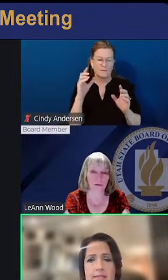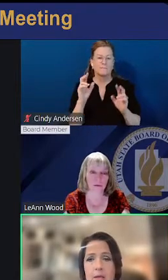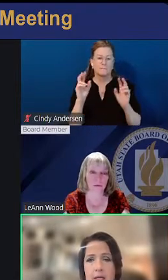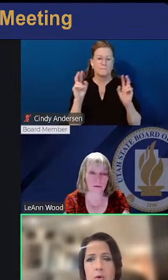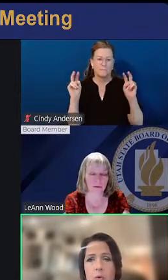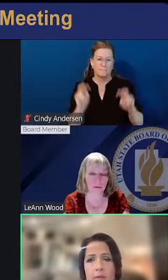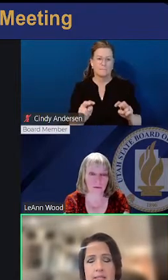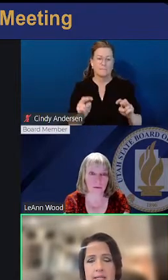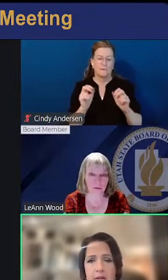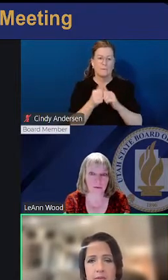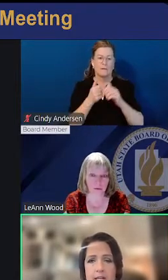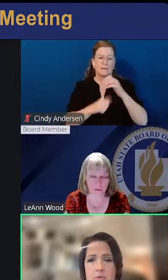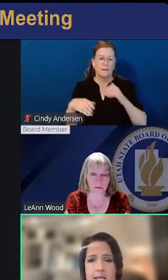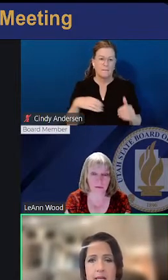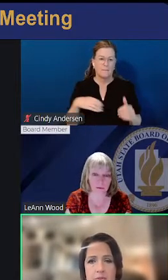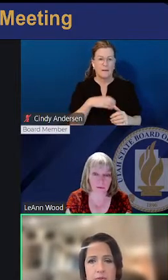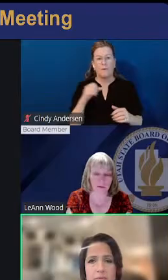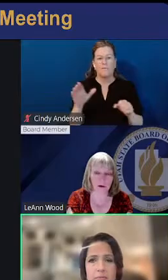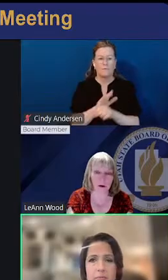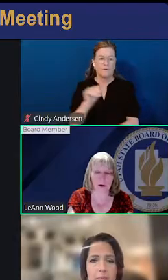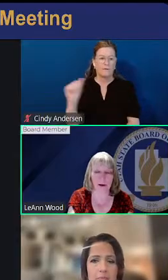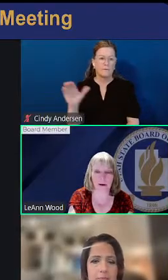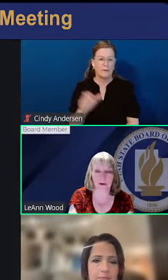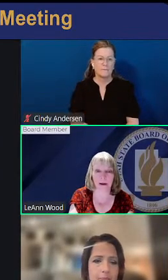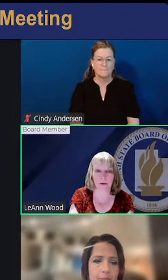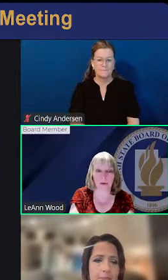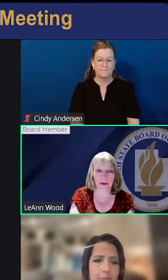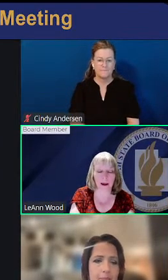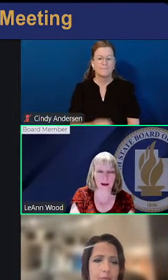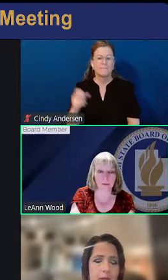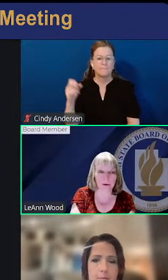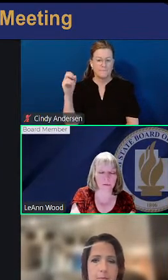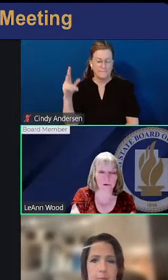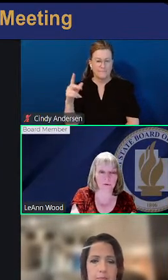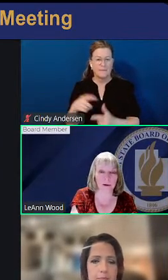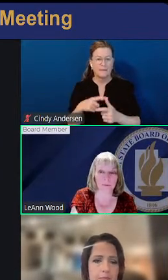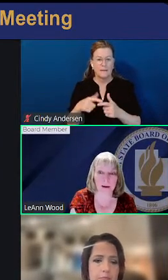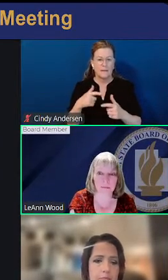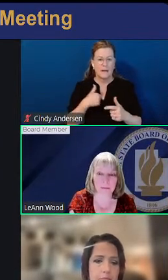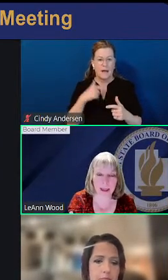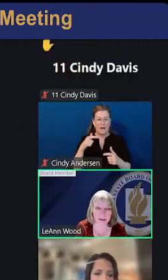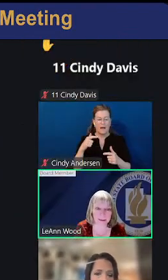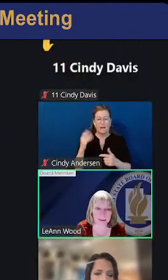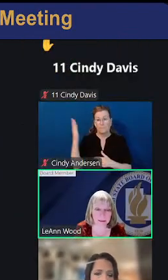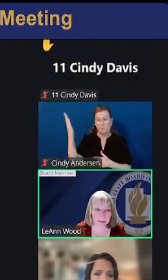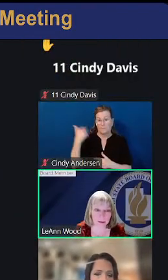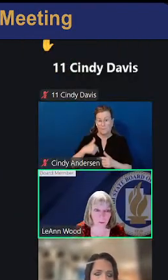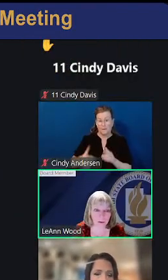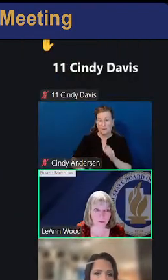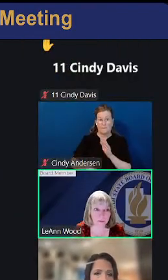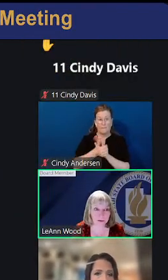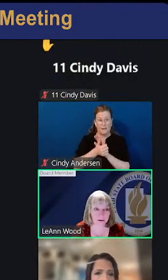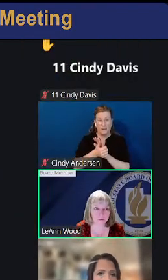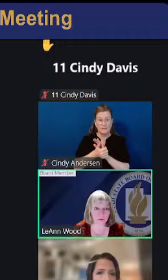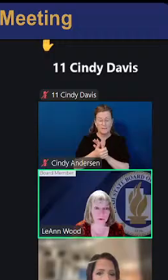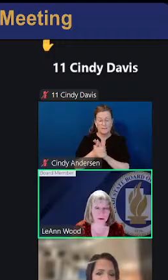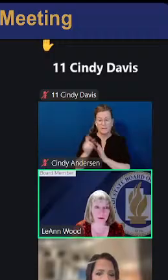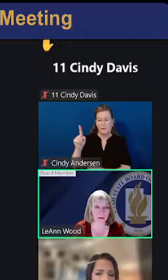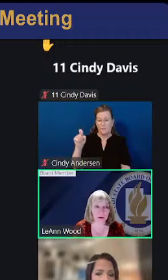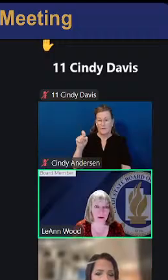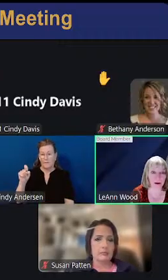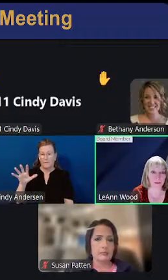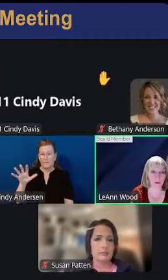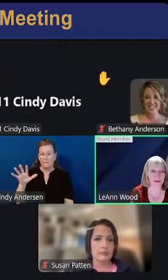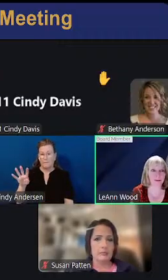the subcommittee or the entire Advisory Council. Okay, all right. Well, then I would move that we amend